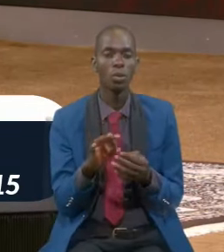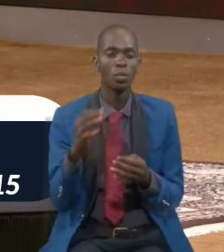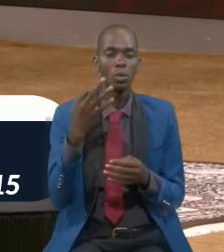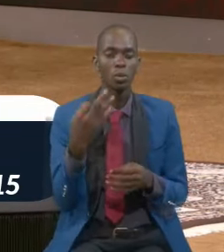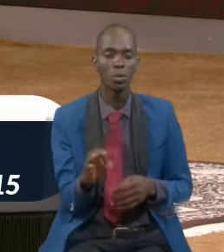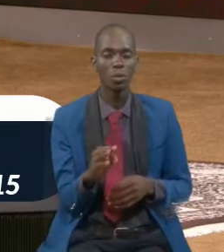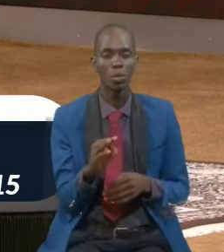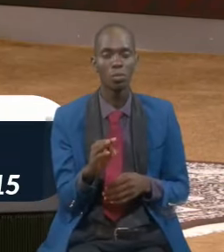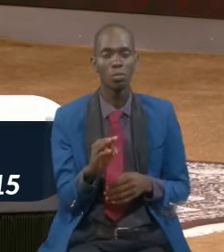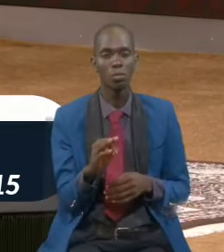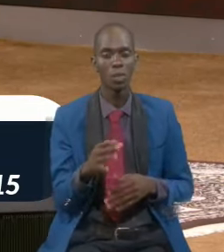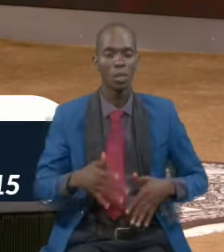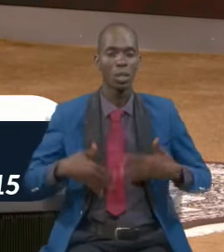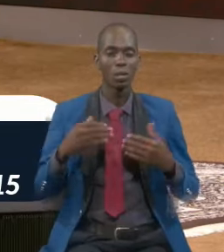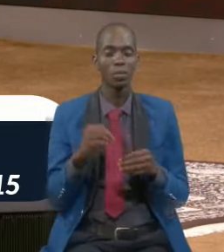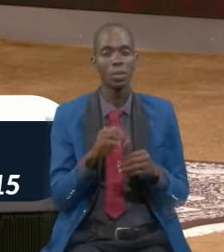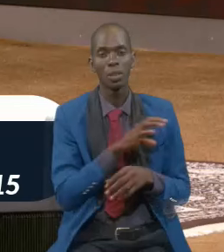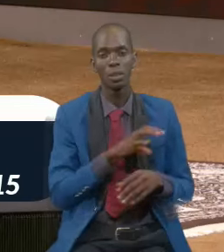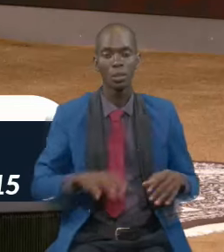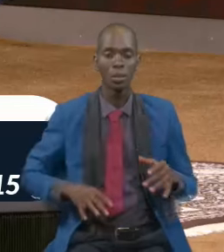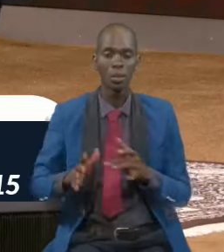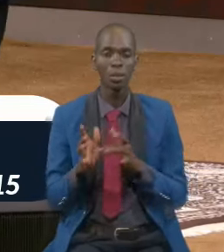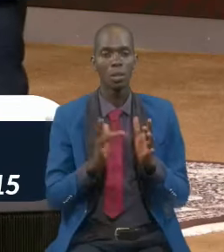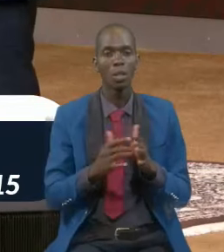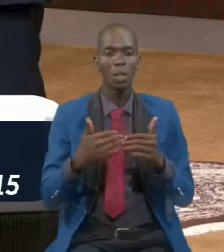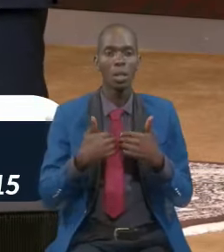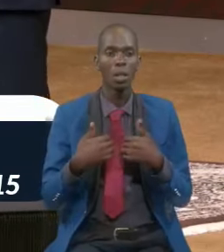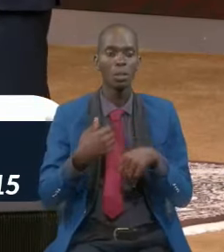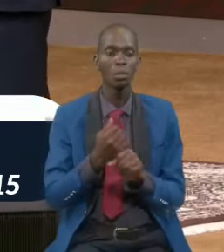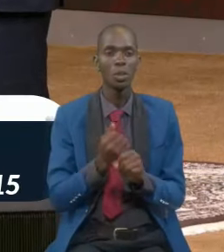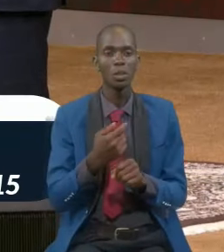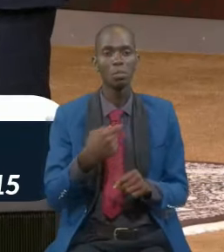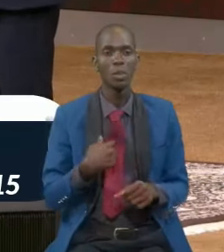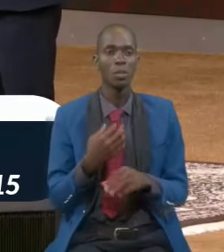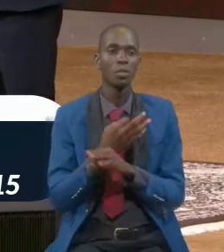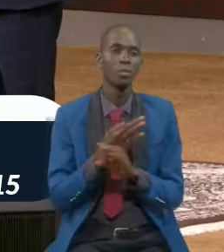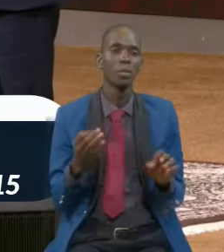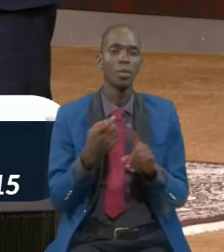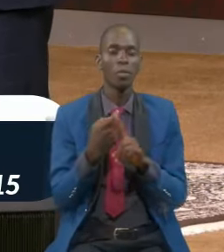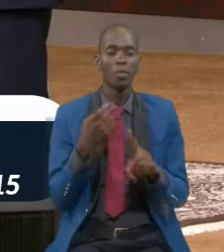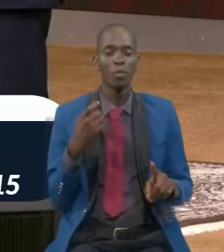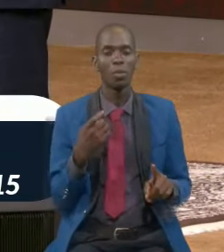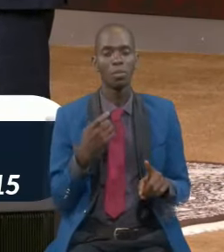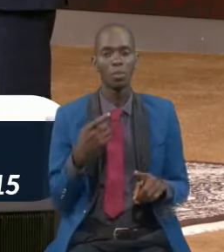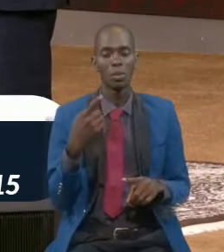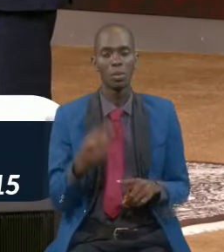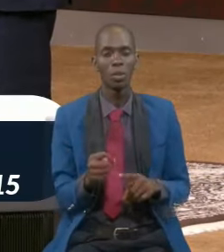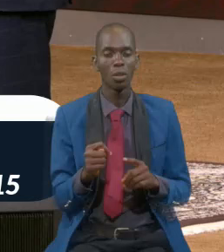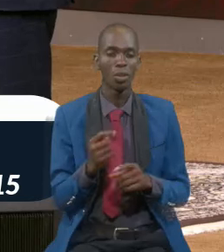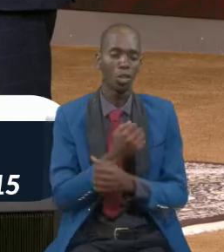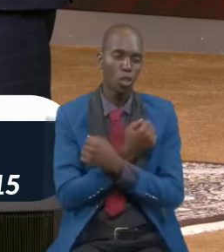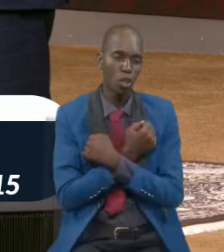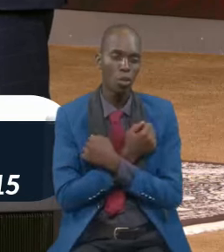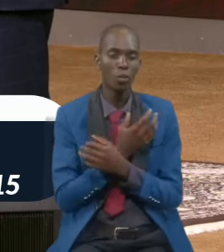Christ Jesus has made me free from the law